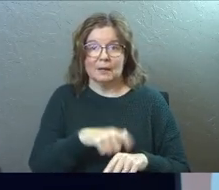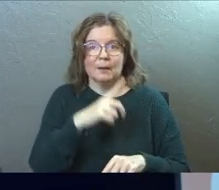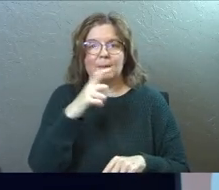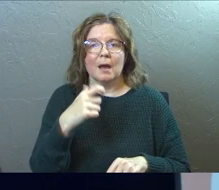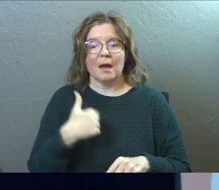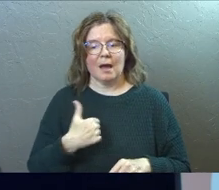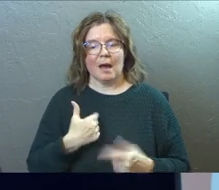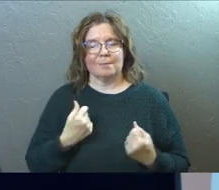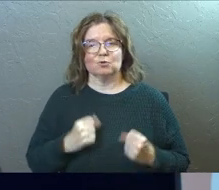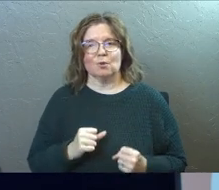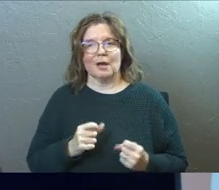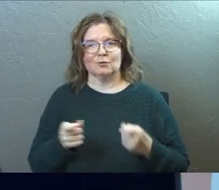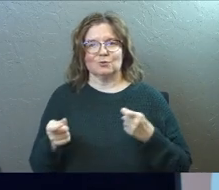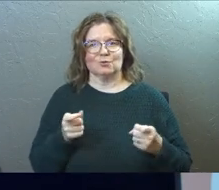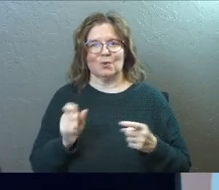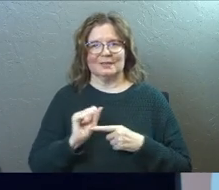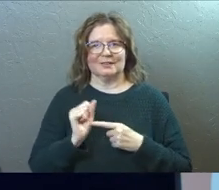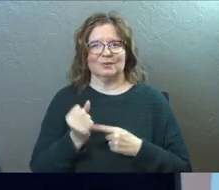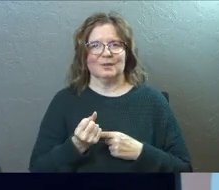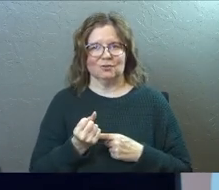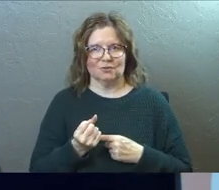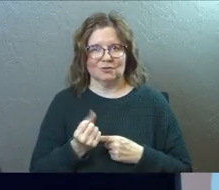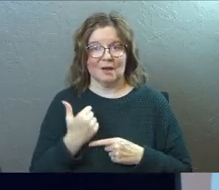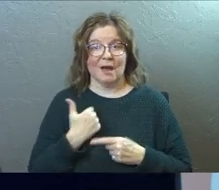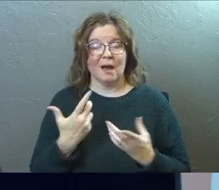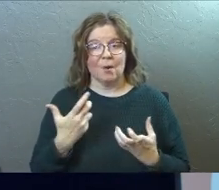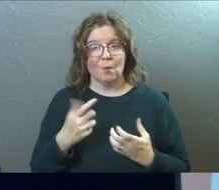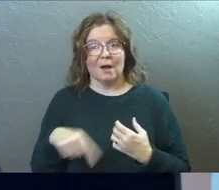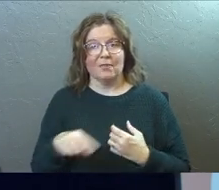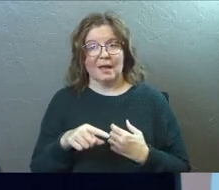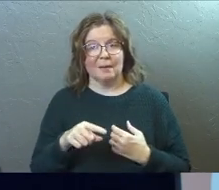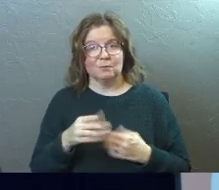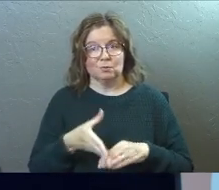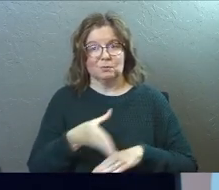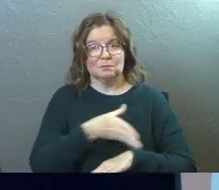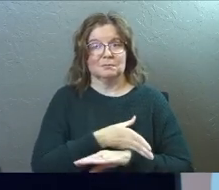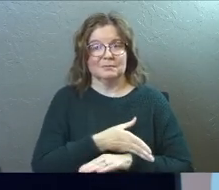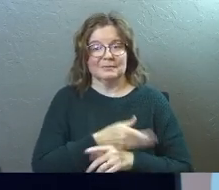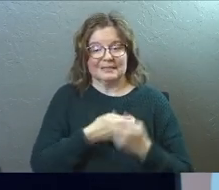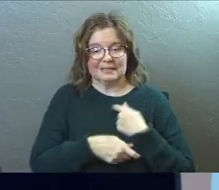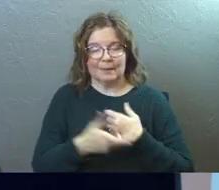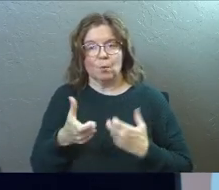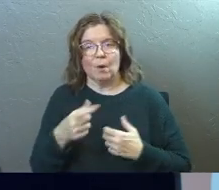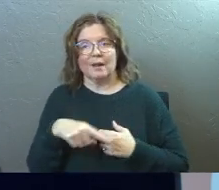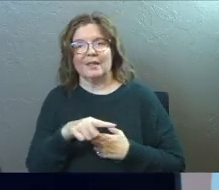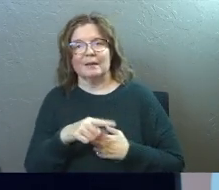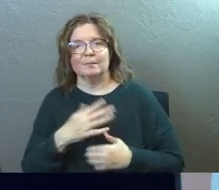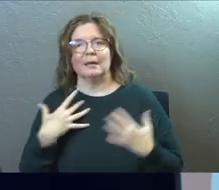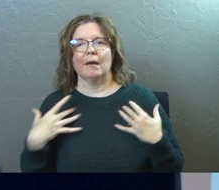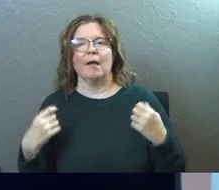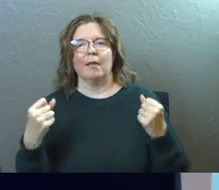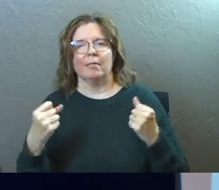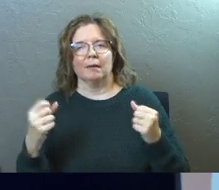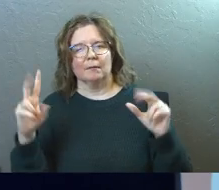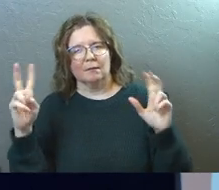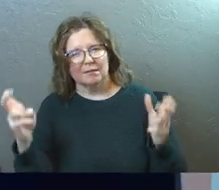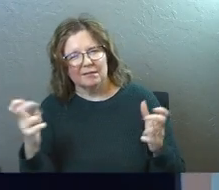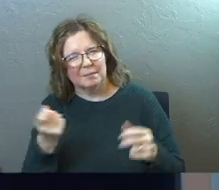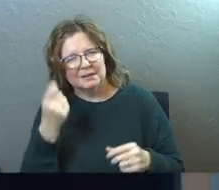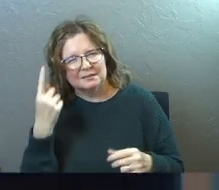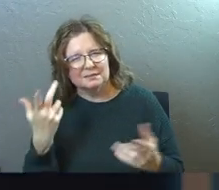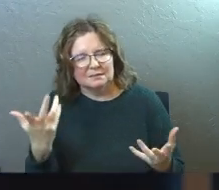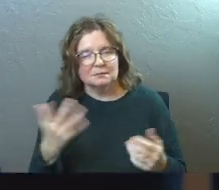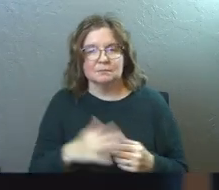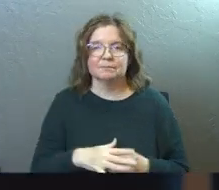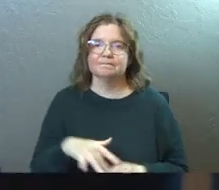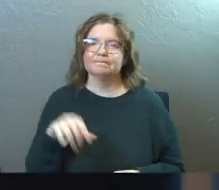because I'm trying to control the situation. I want them to get better instead of wanting them to be healthier, if that makes sense. Yeah, and